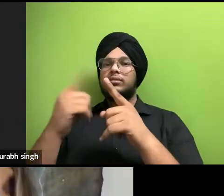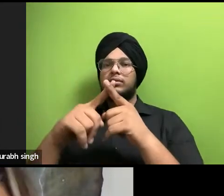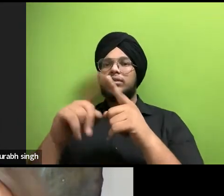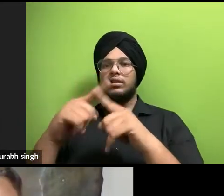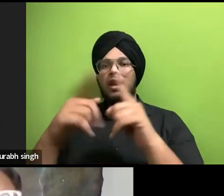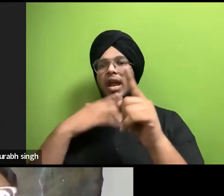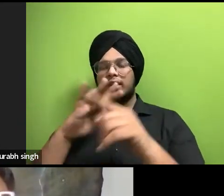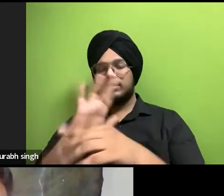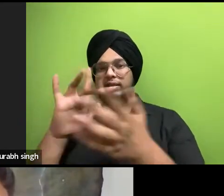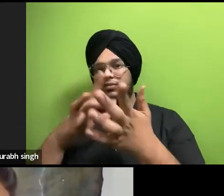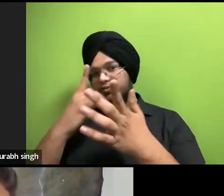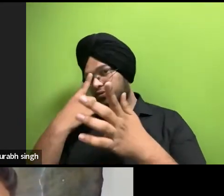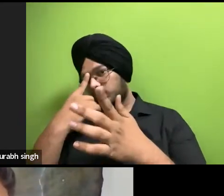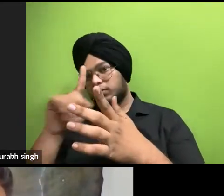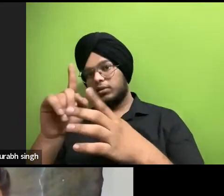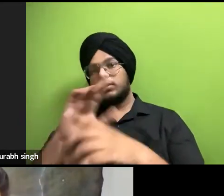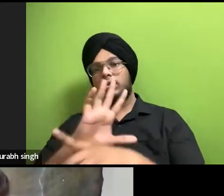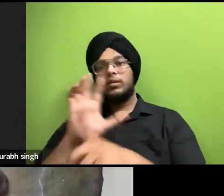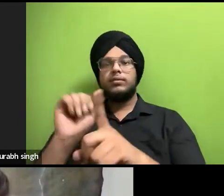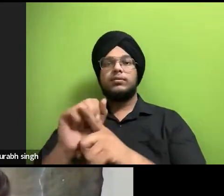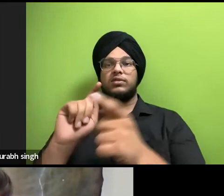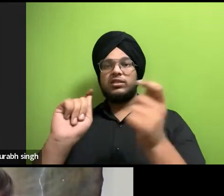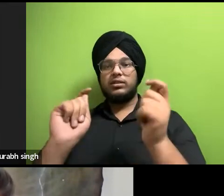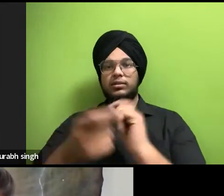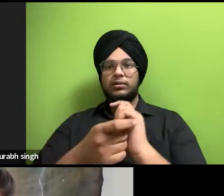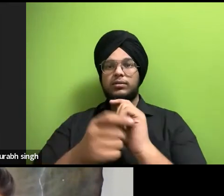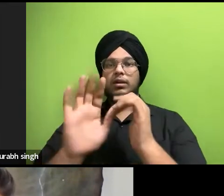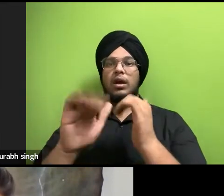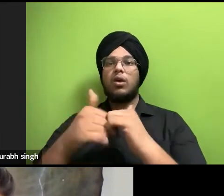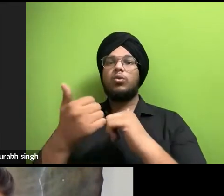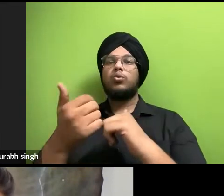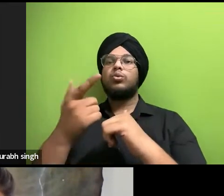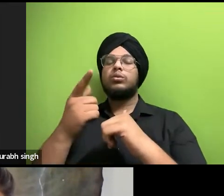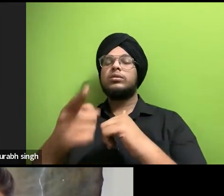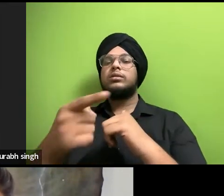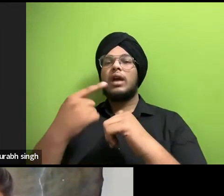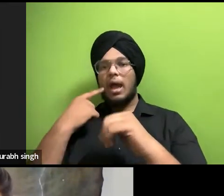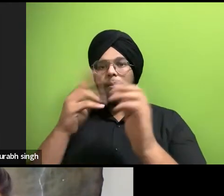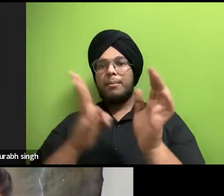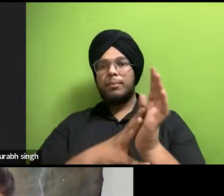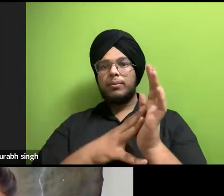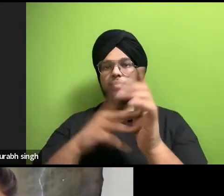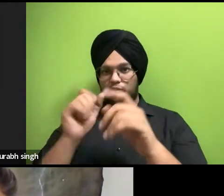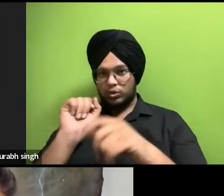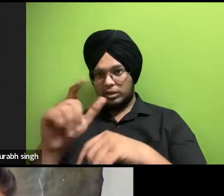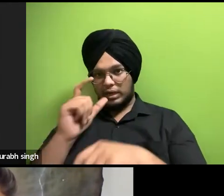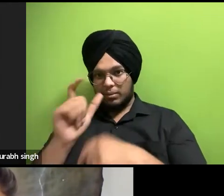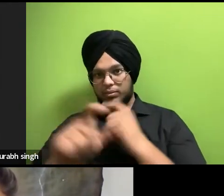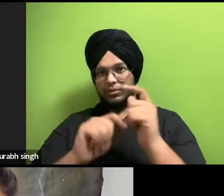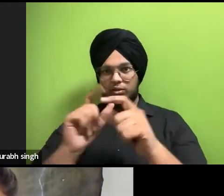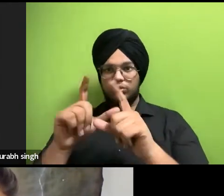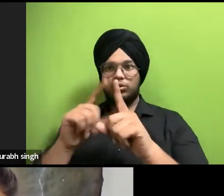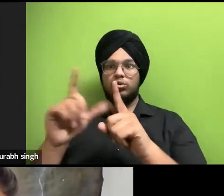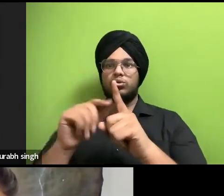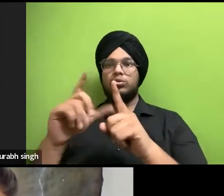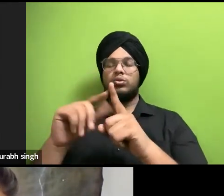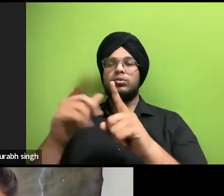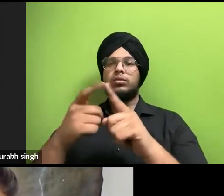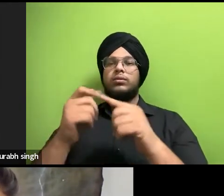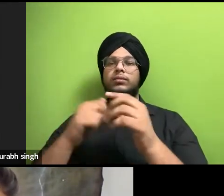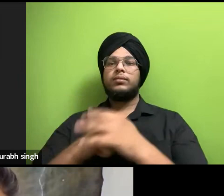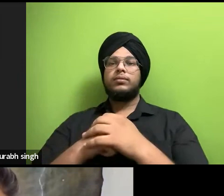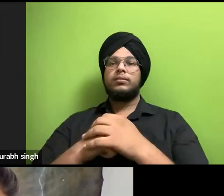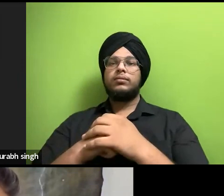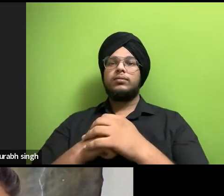and therefore in terms of cultural exchange, how does M+ define or explore this relationship with its location and the